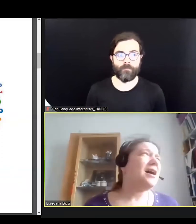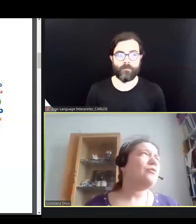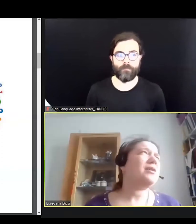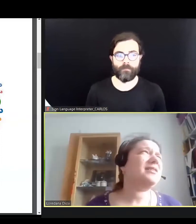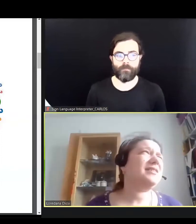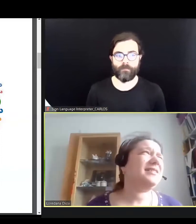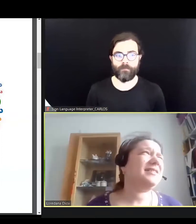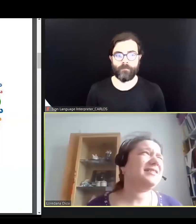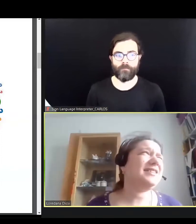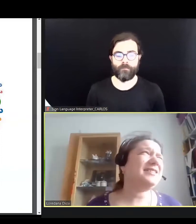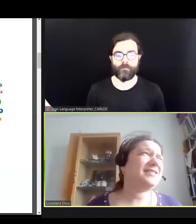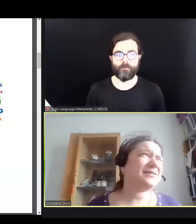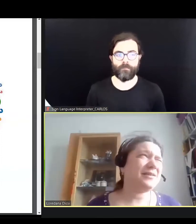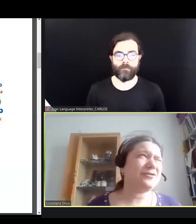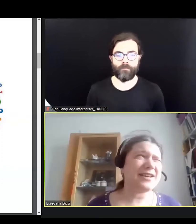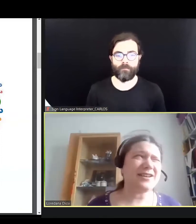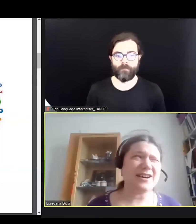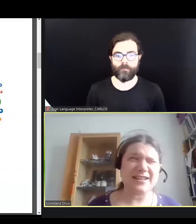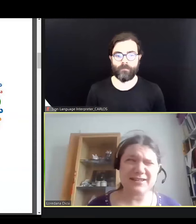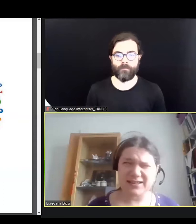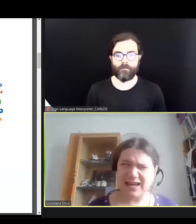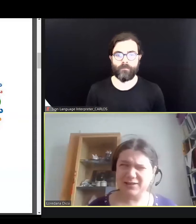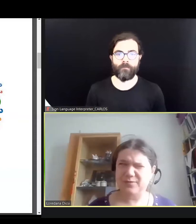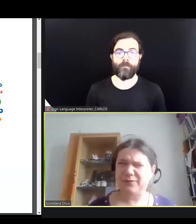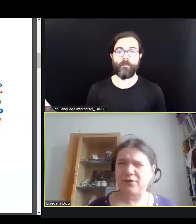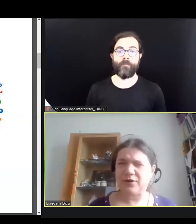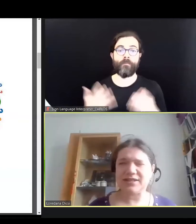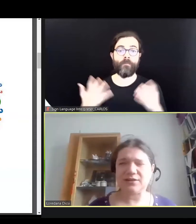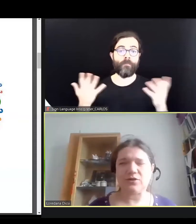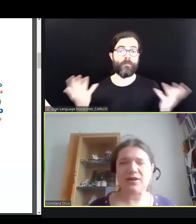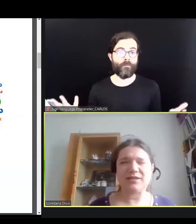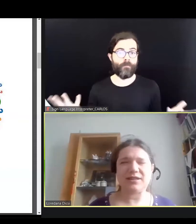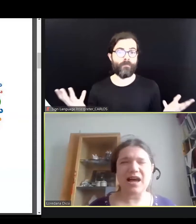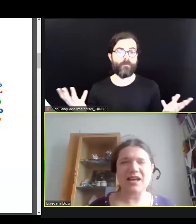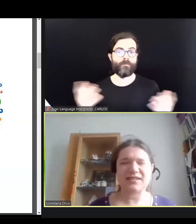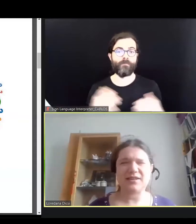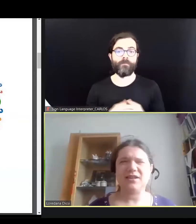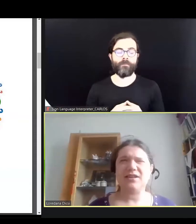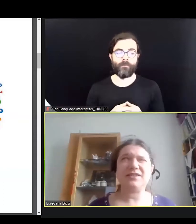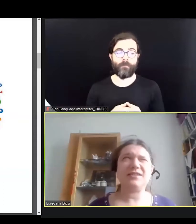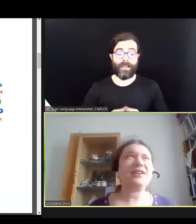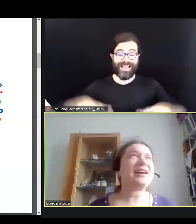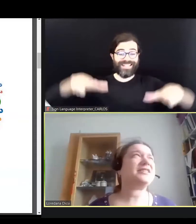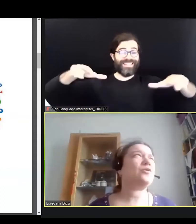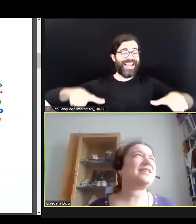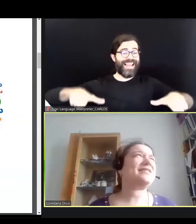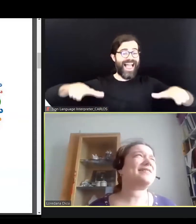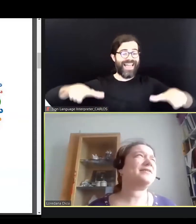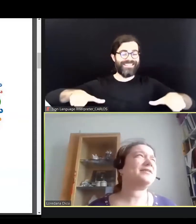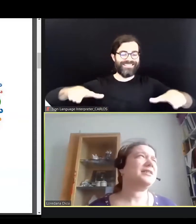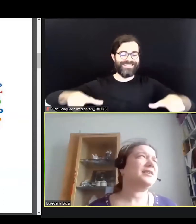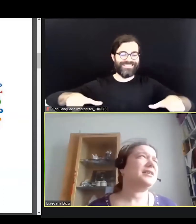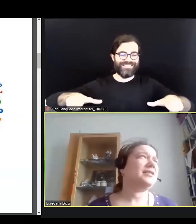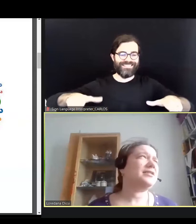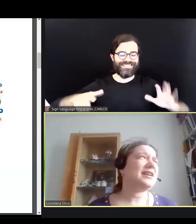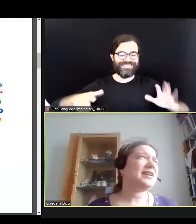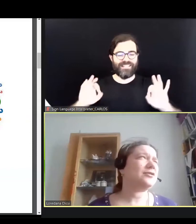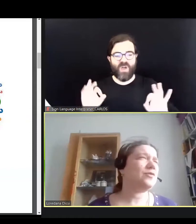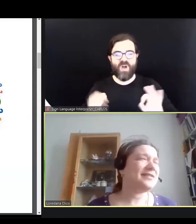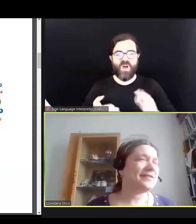how then regarding the classroom, of course, or the class, the next questions,